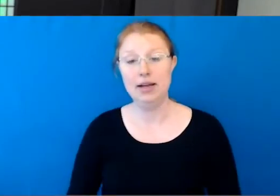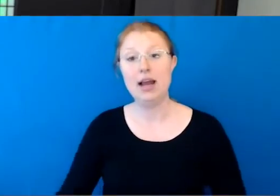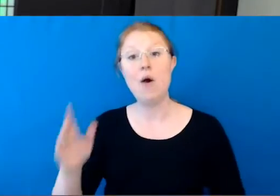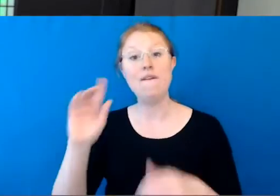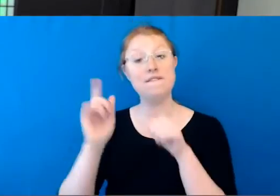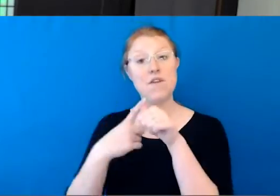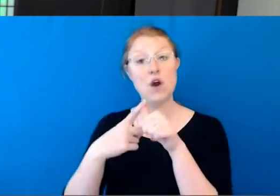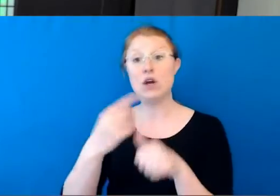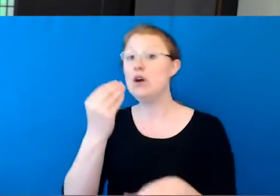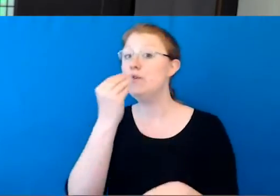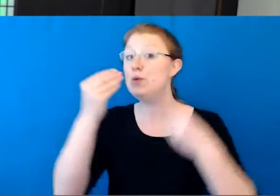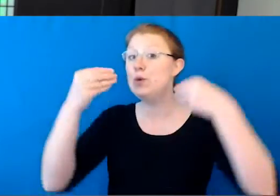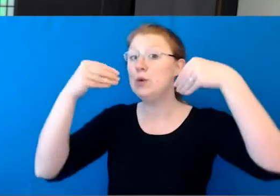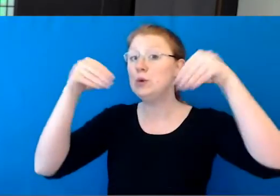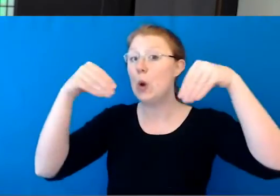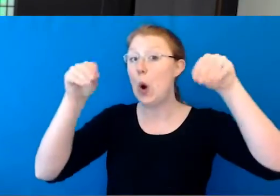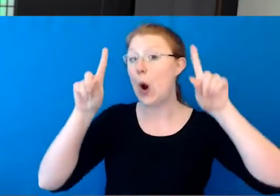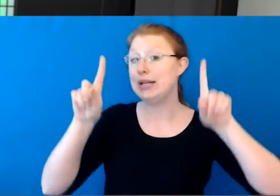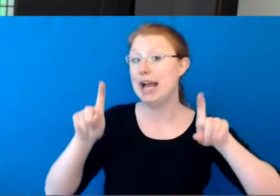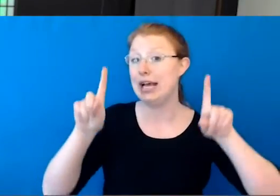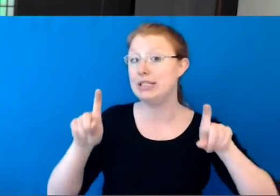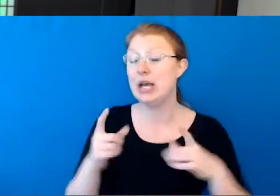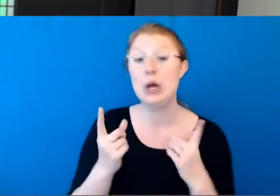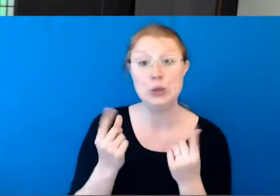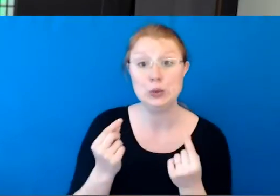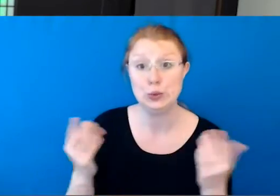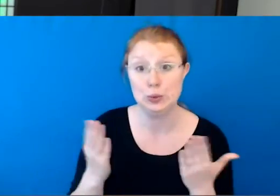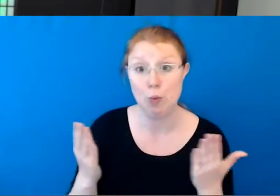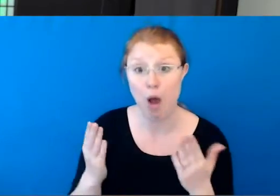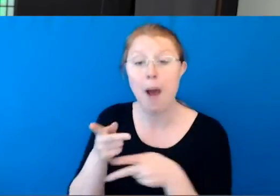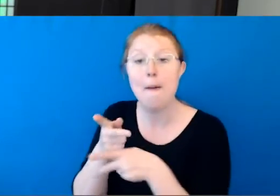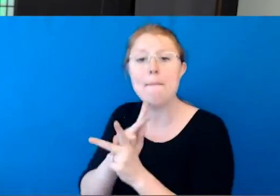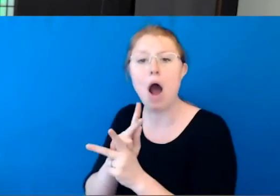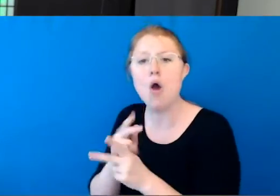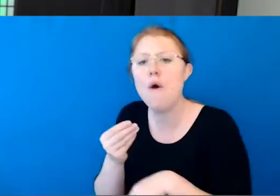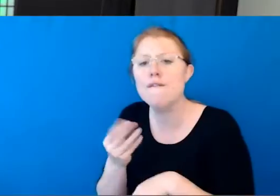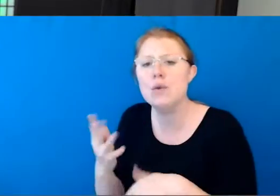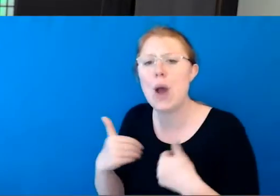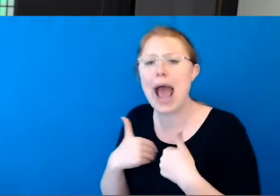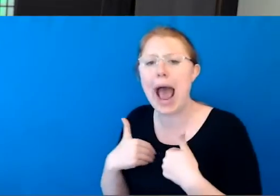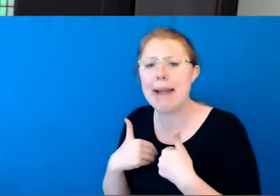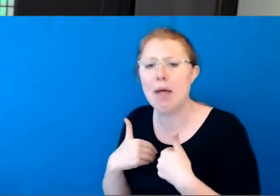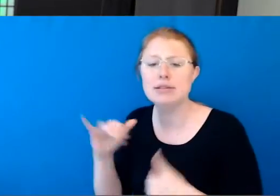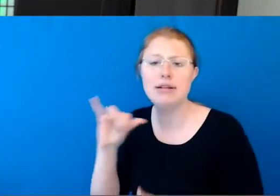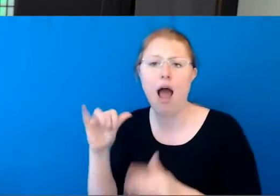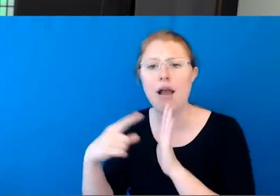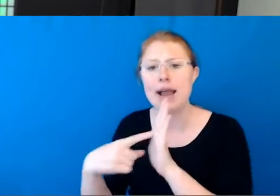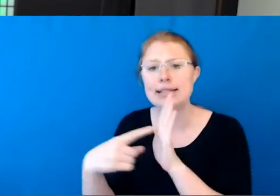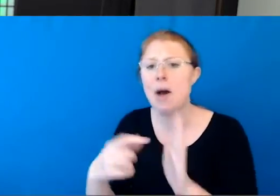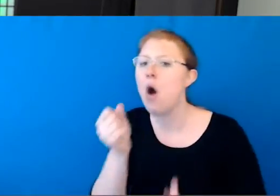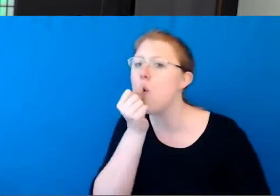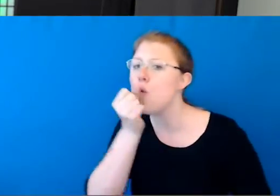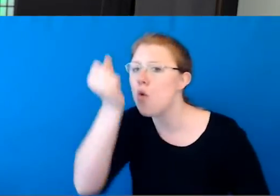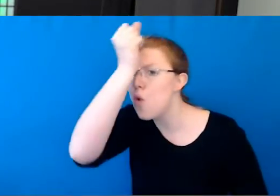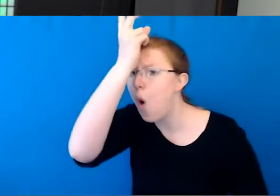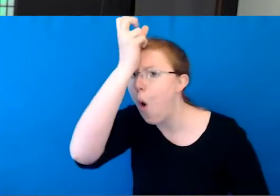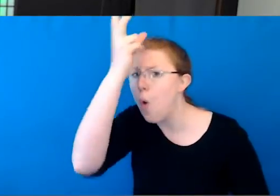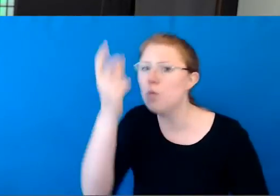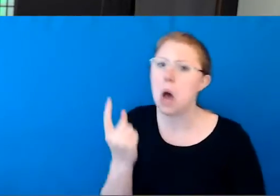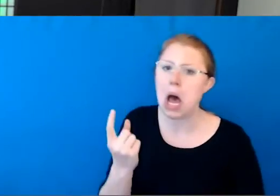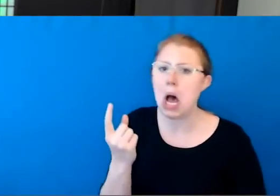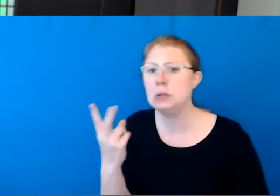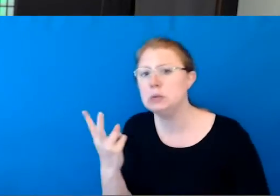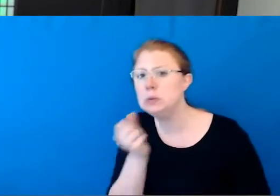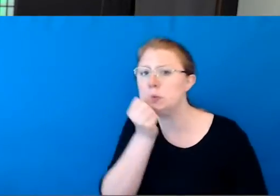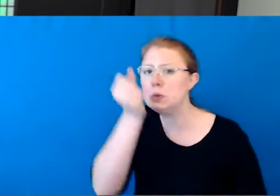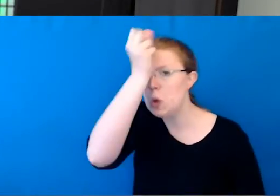test. And what you do is you borrow one or two small animals. Goats work really well for this. And you take them with you